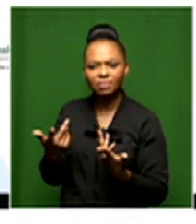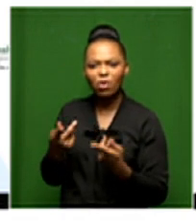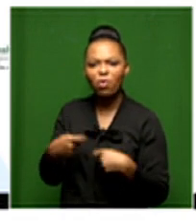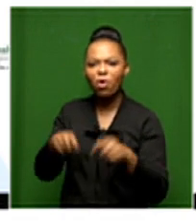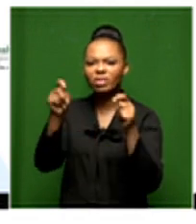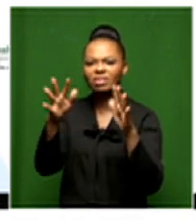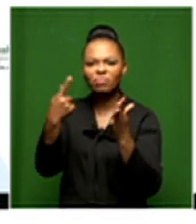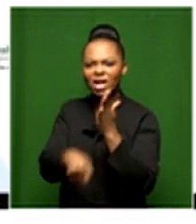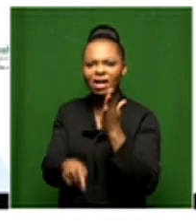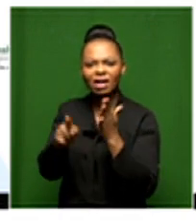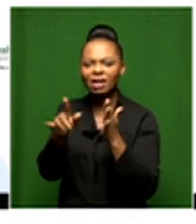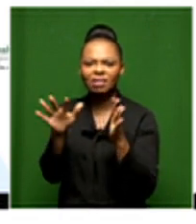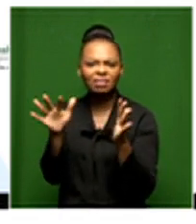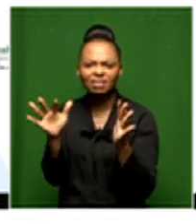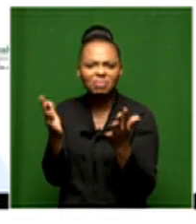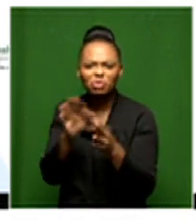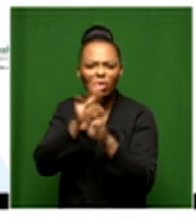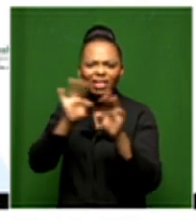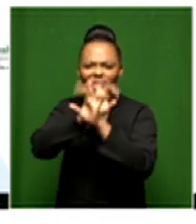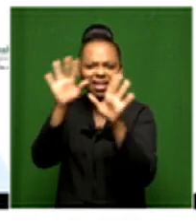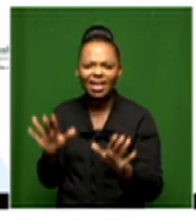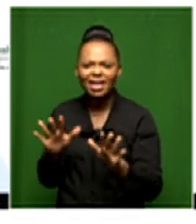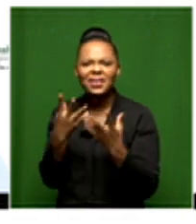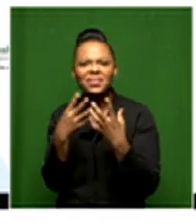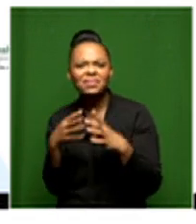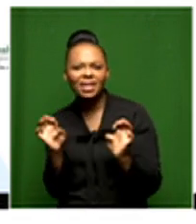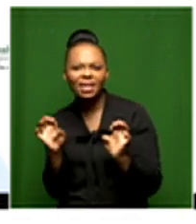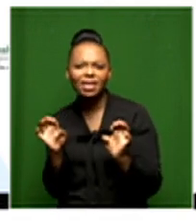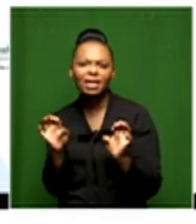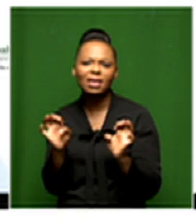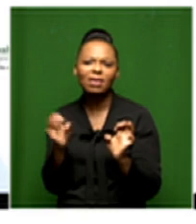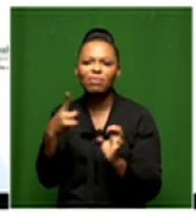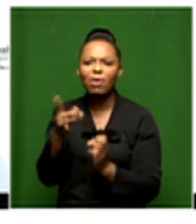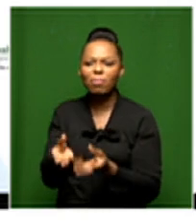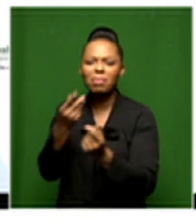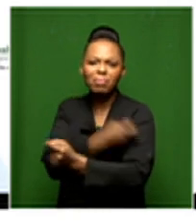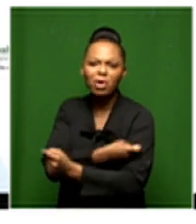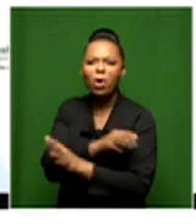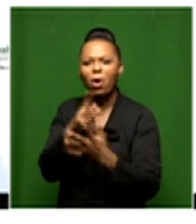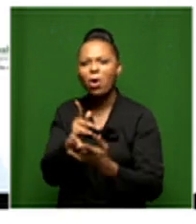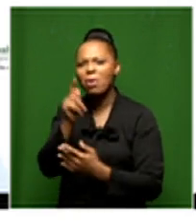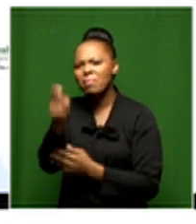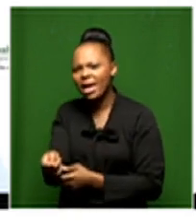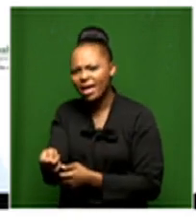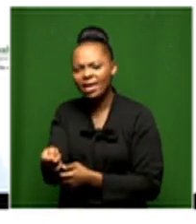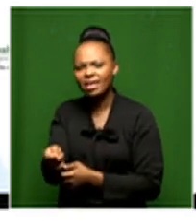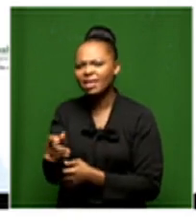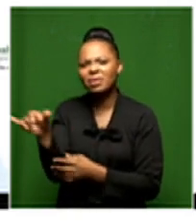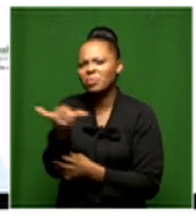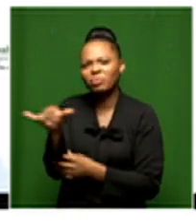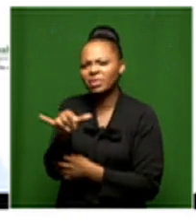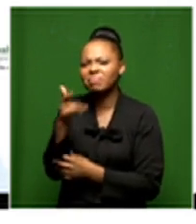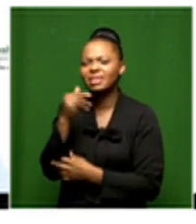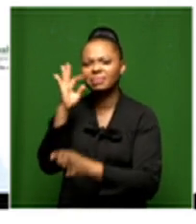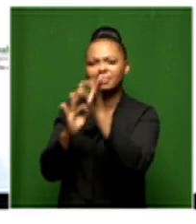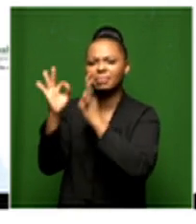are not clear as to whether this is going to be free, whether they're going to have to pay at some stage. Please speak to us about the cost of this